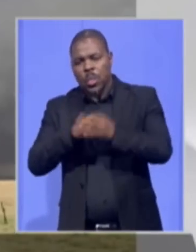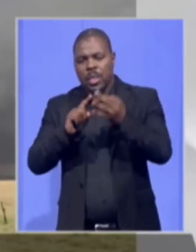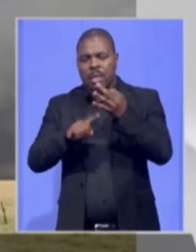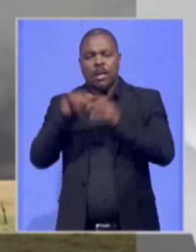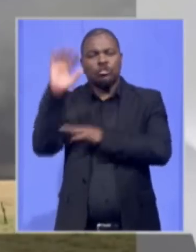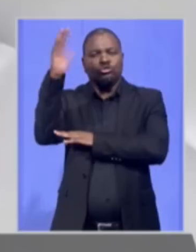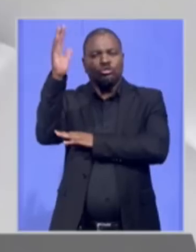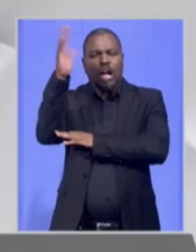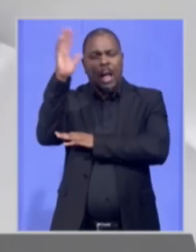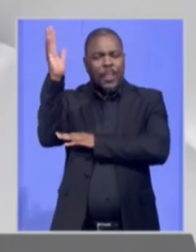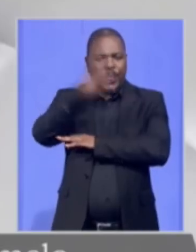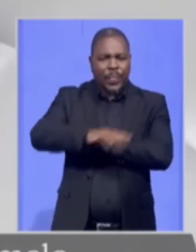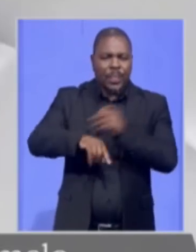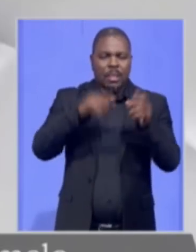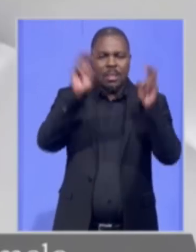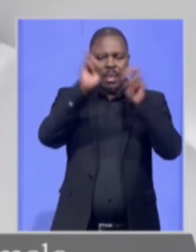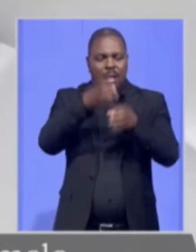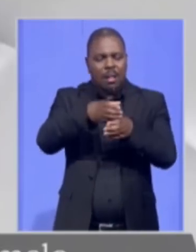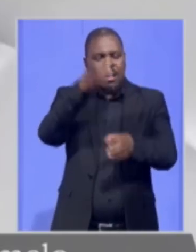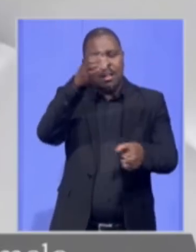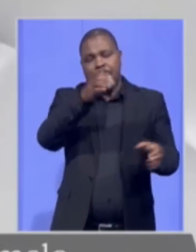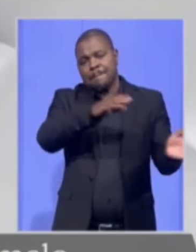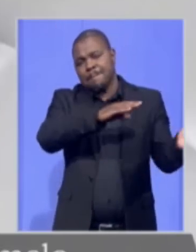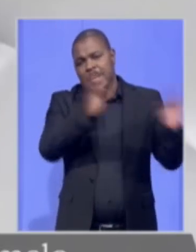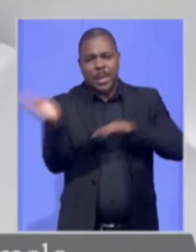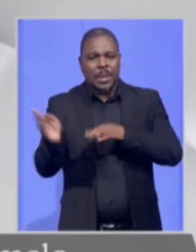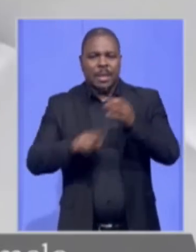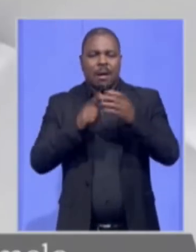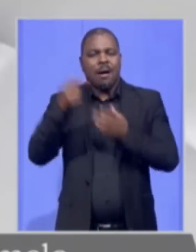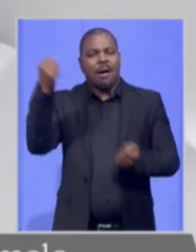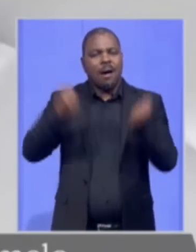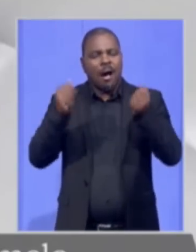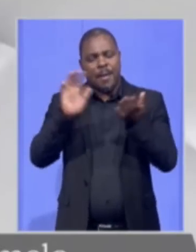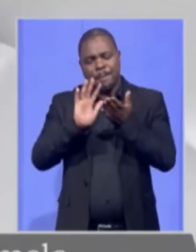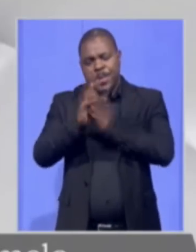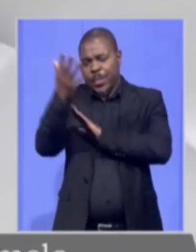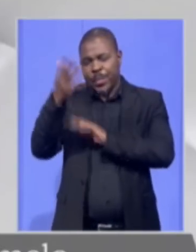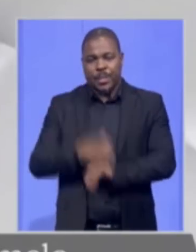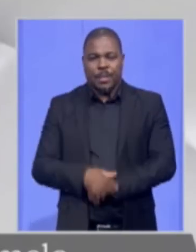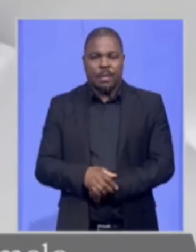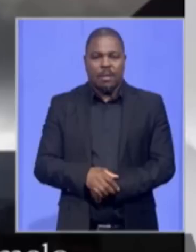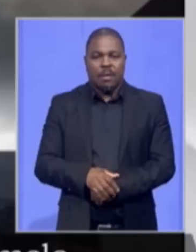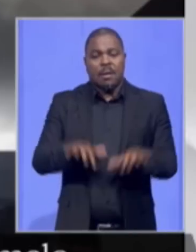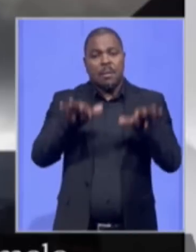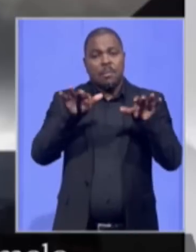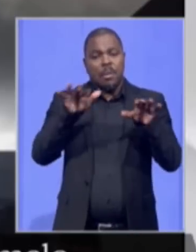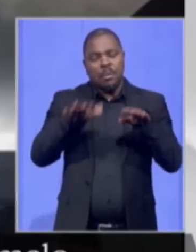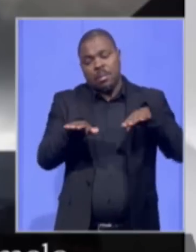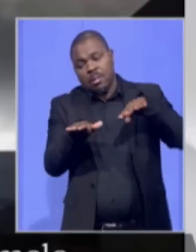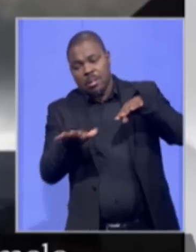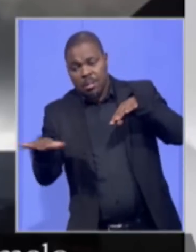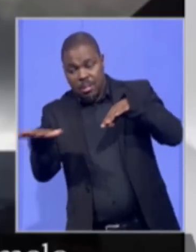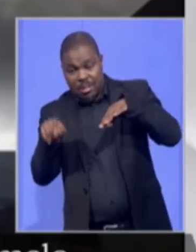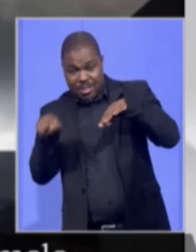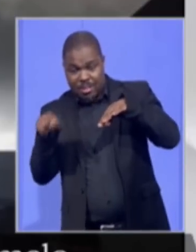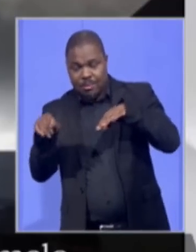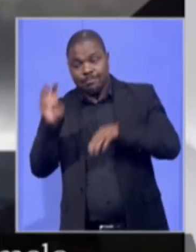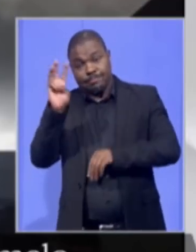rutlumolla mehlare le dipala tša mohlagase le go senya difatanaga. Bao ba dulago dikarolong tšeo di lego fase